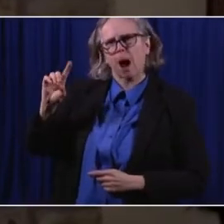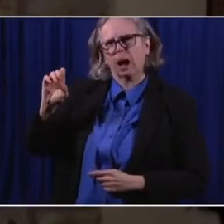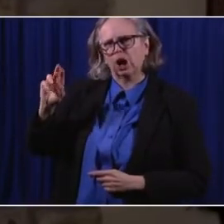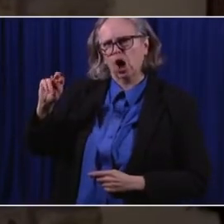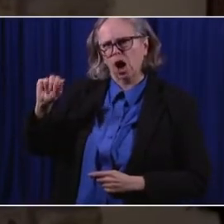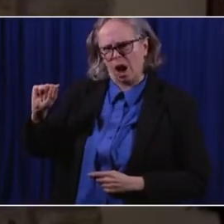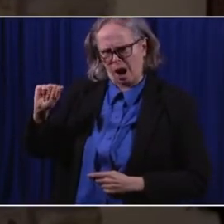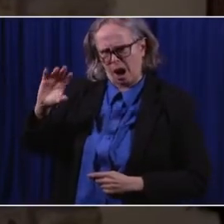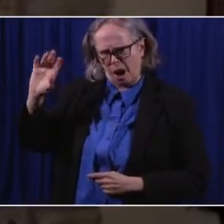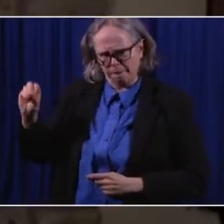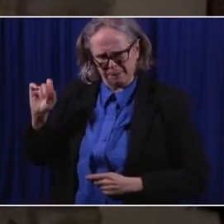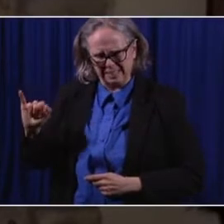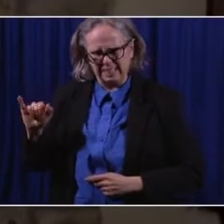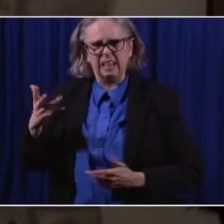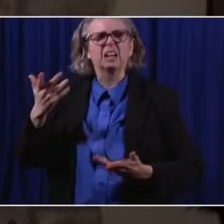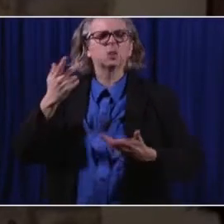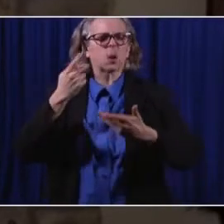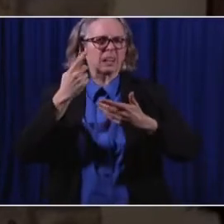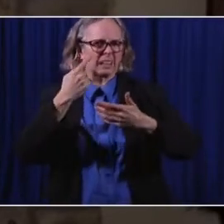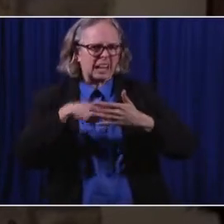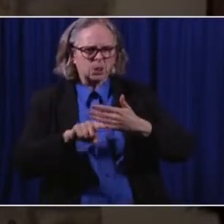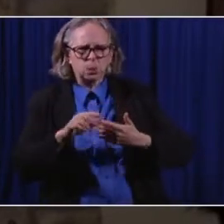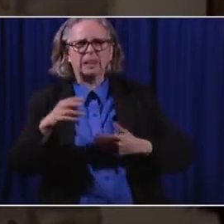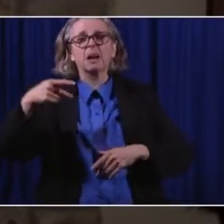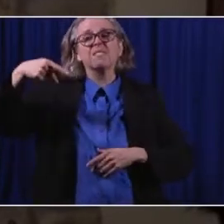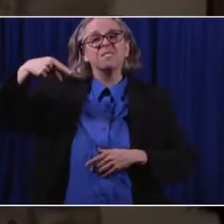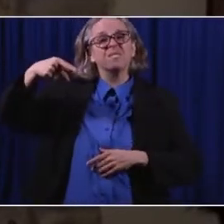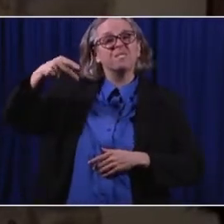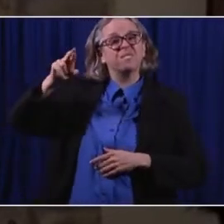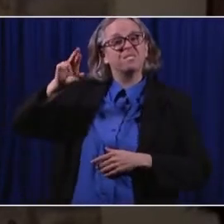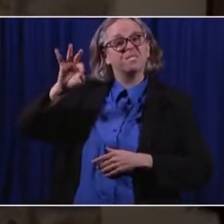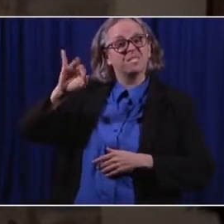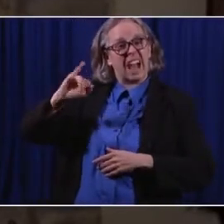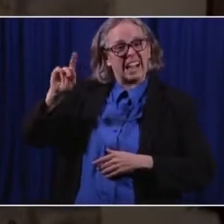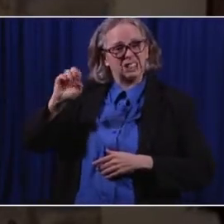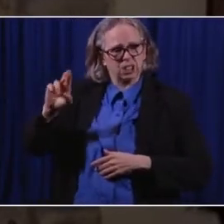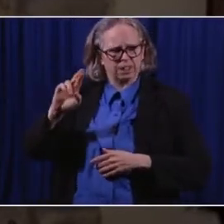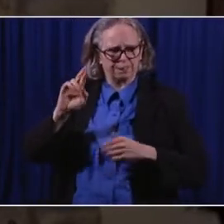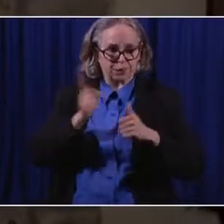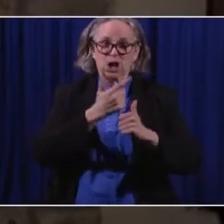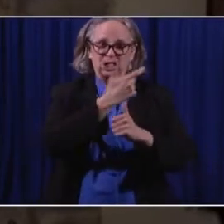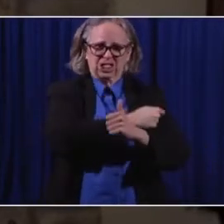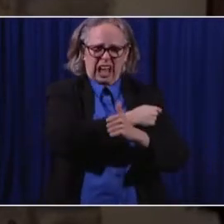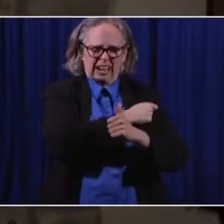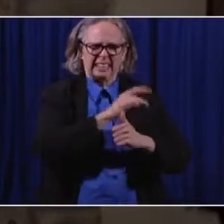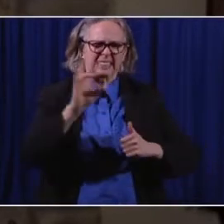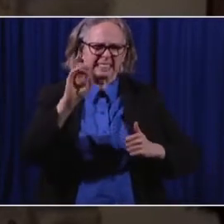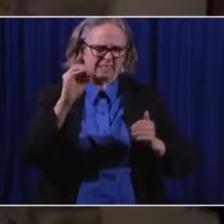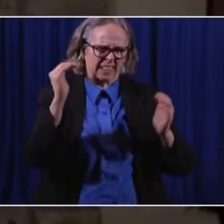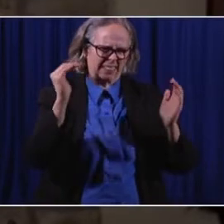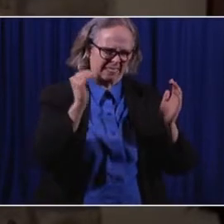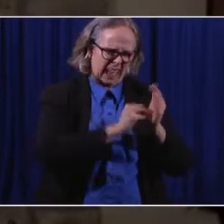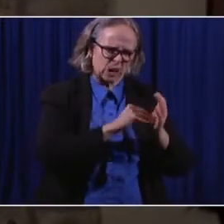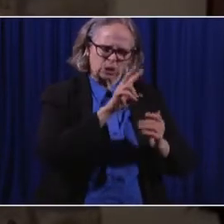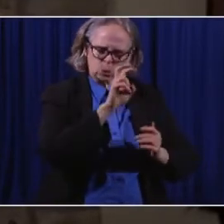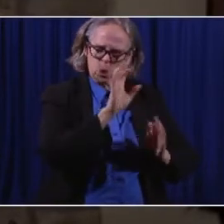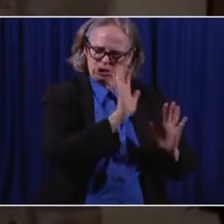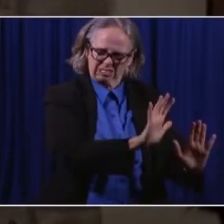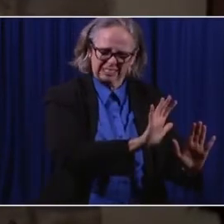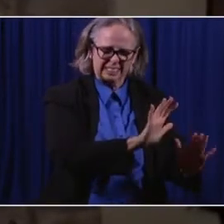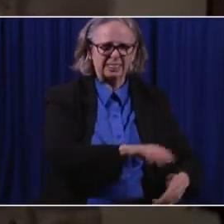week. Pfizer, first dose, 70,200. And also from Pfizer, the